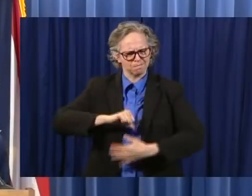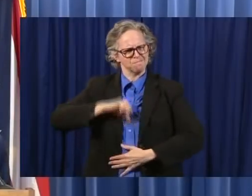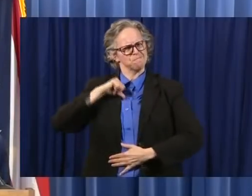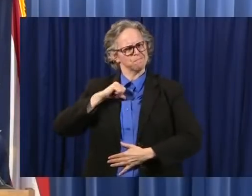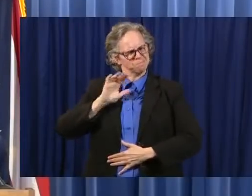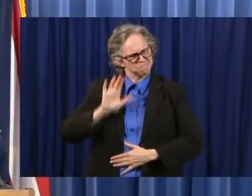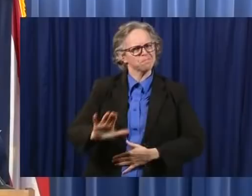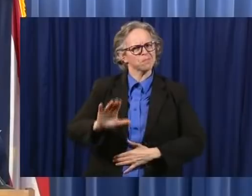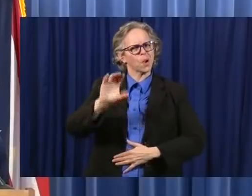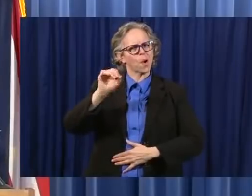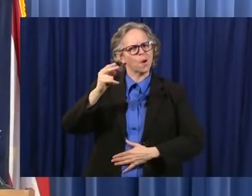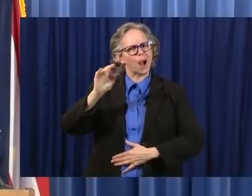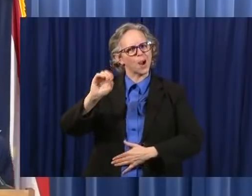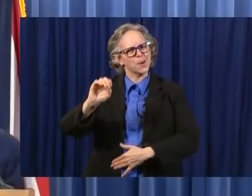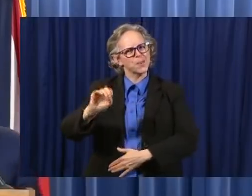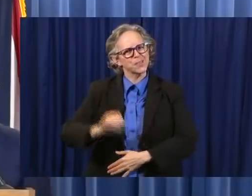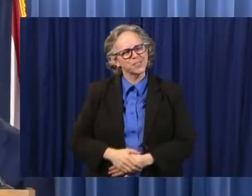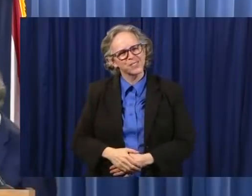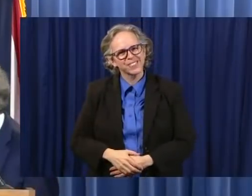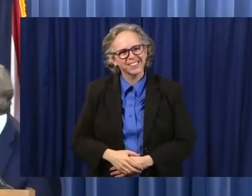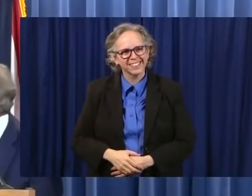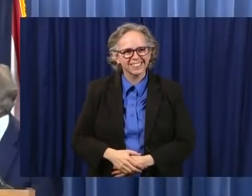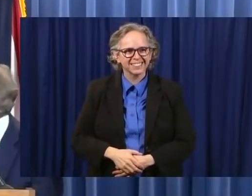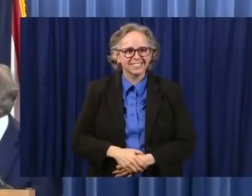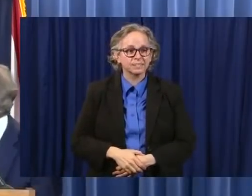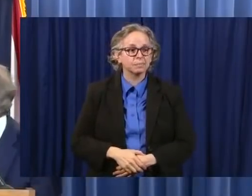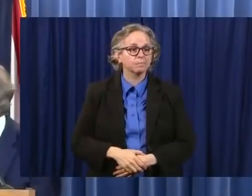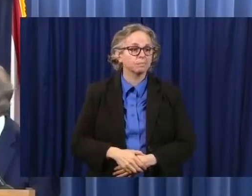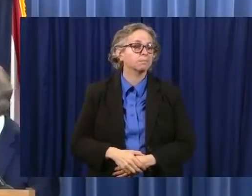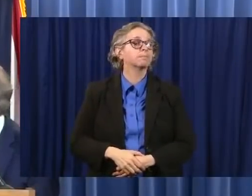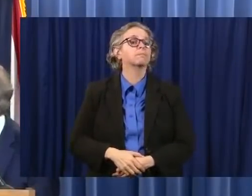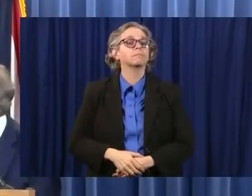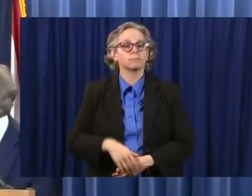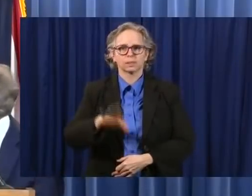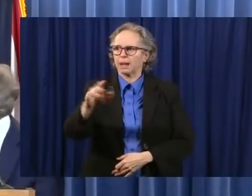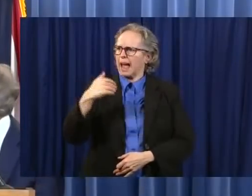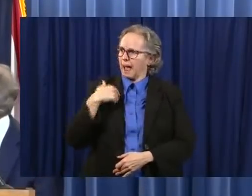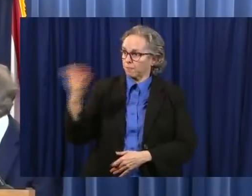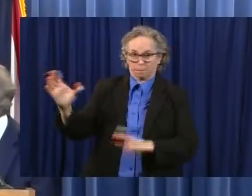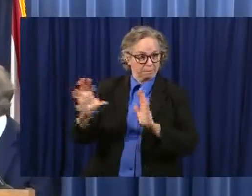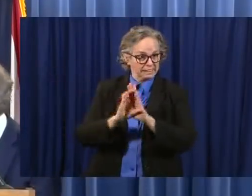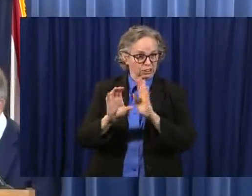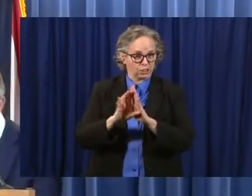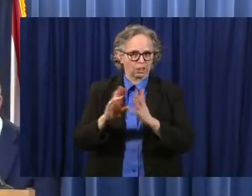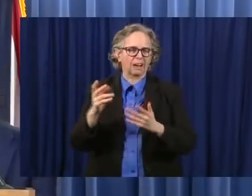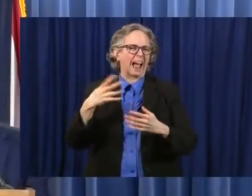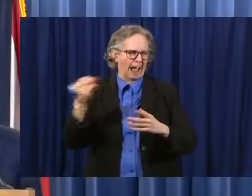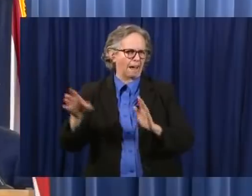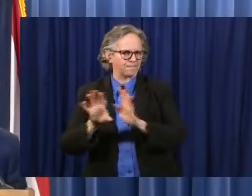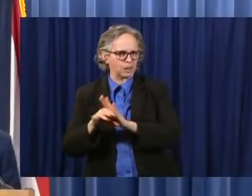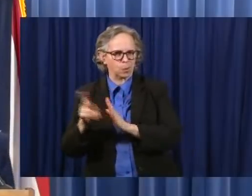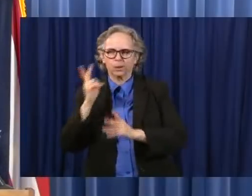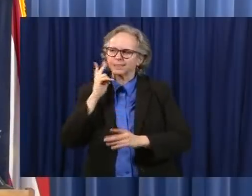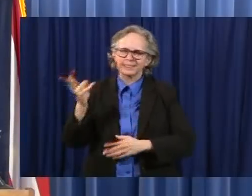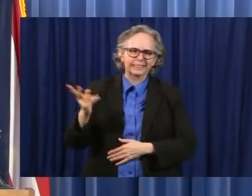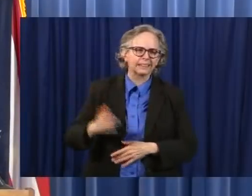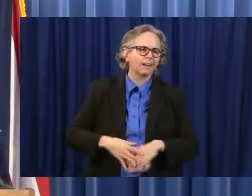year. You'll see pictures in the video that's going to come up here in a moment of some great